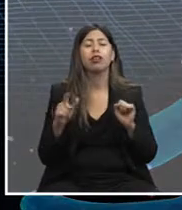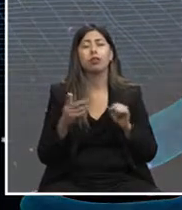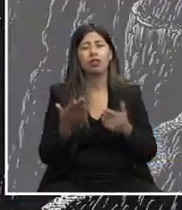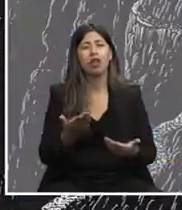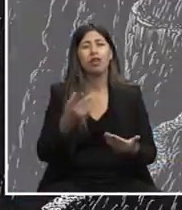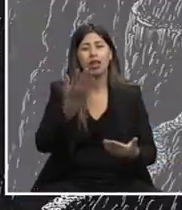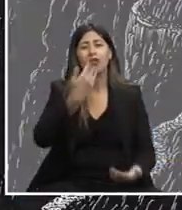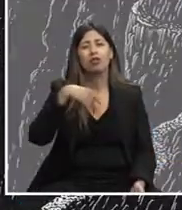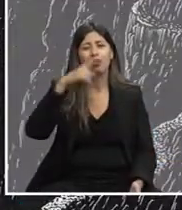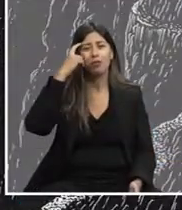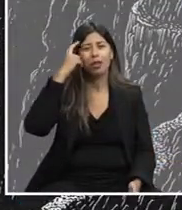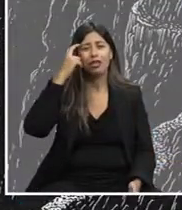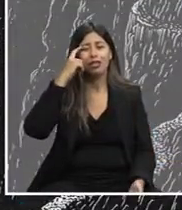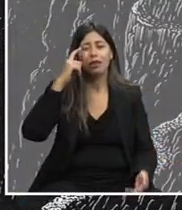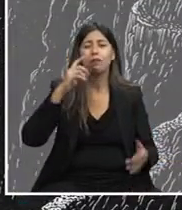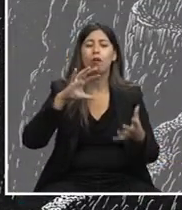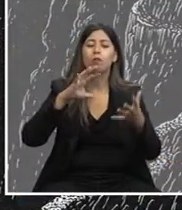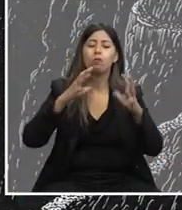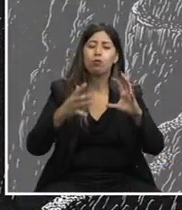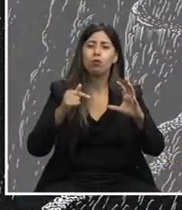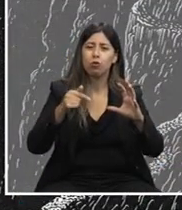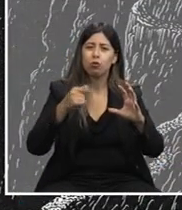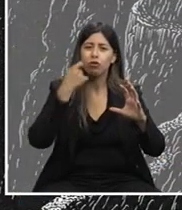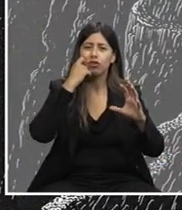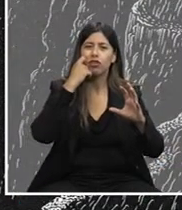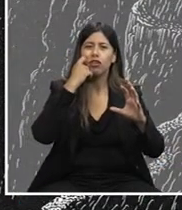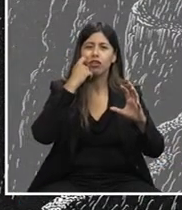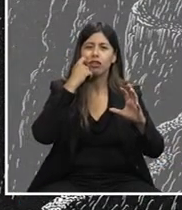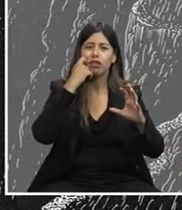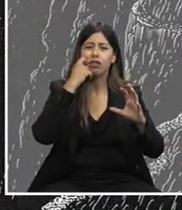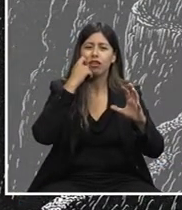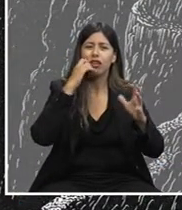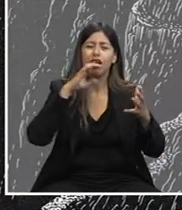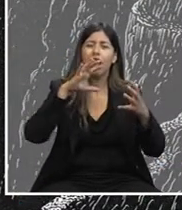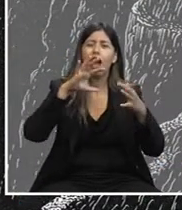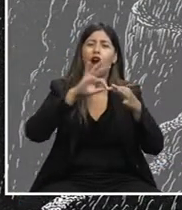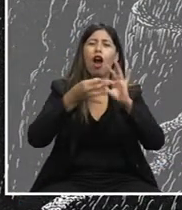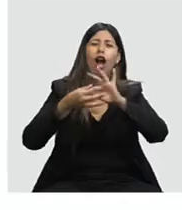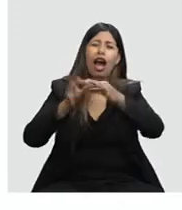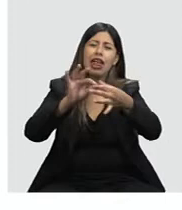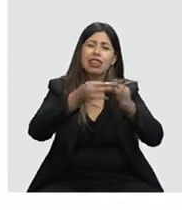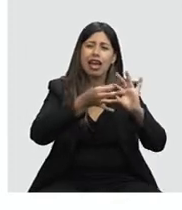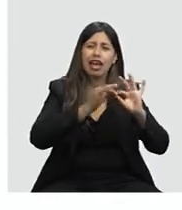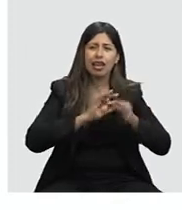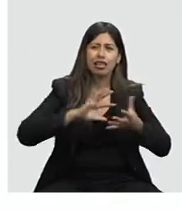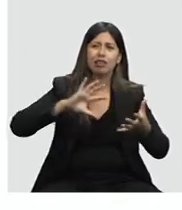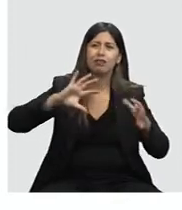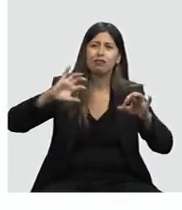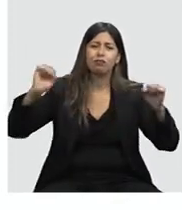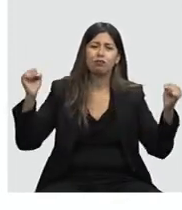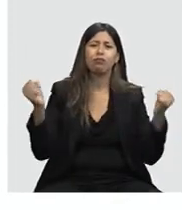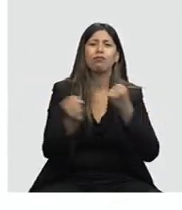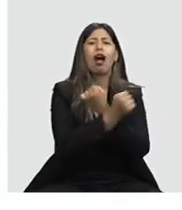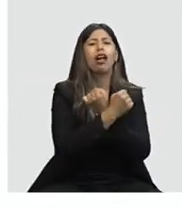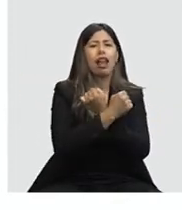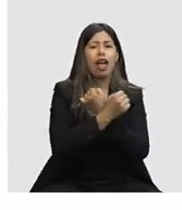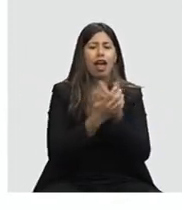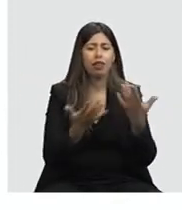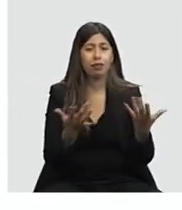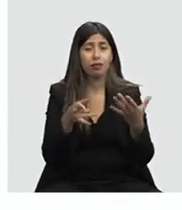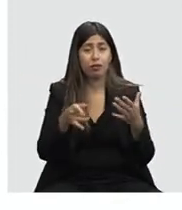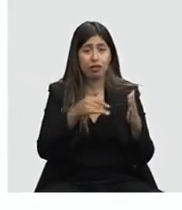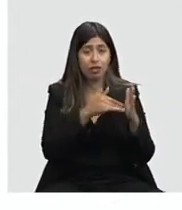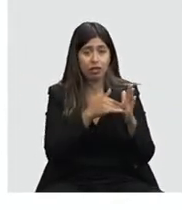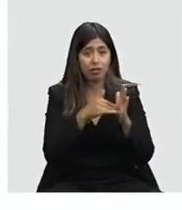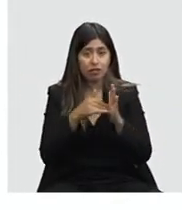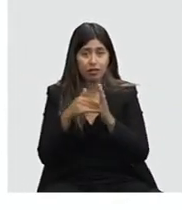regime, determined to perpetuate itself. If such a regime could be maintained indefinitely, then descent